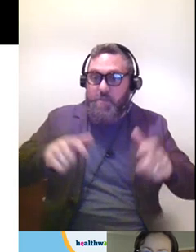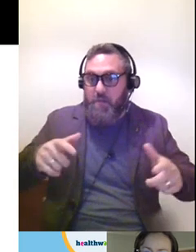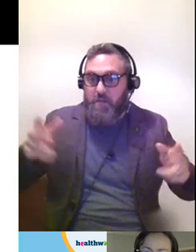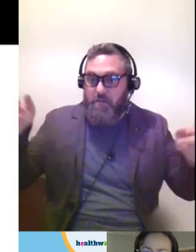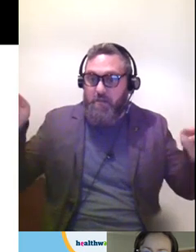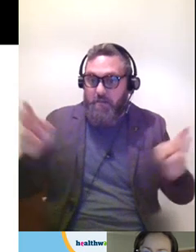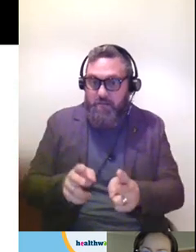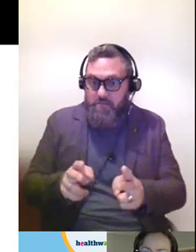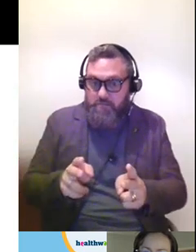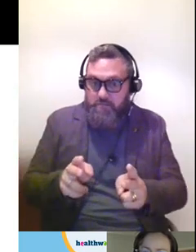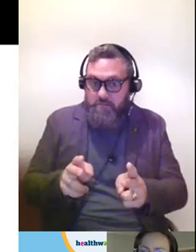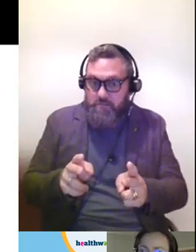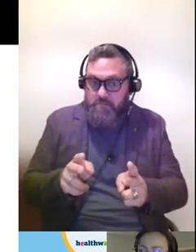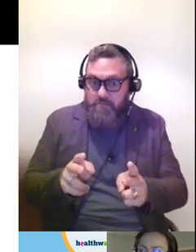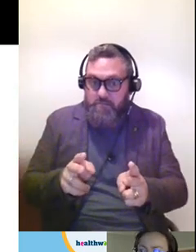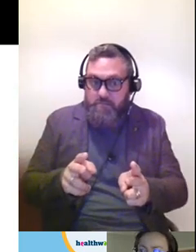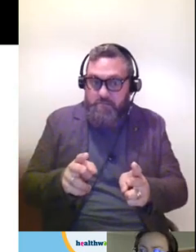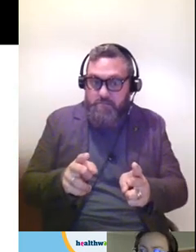or obese.